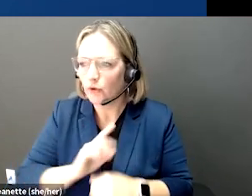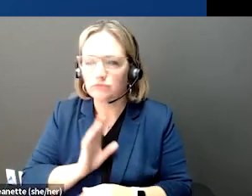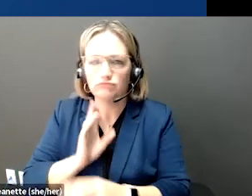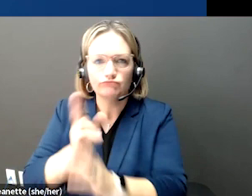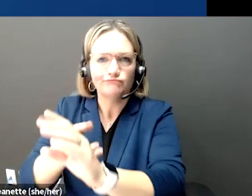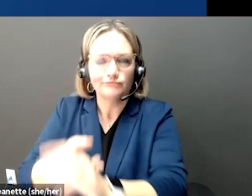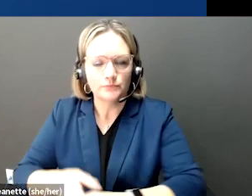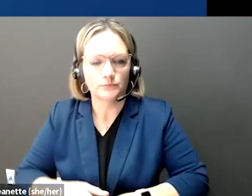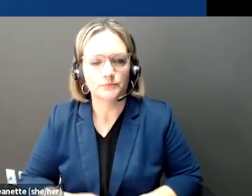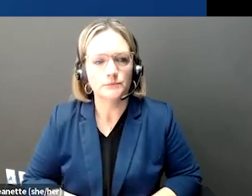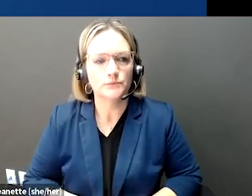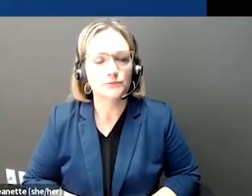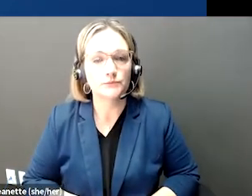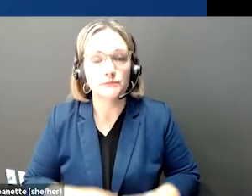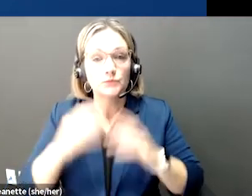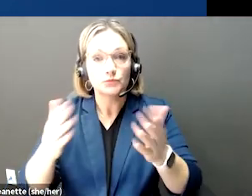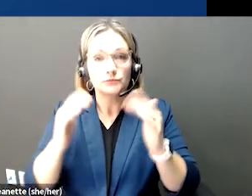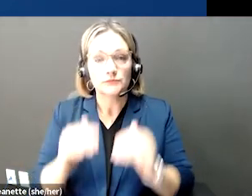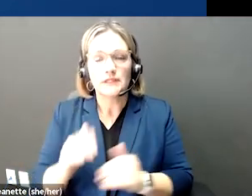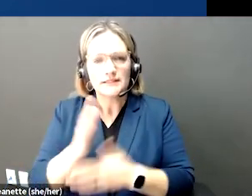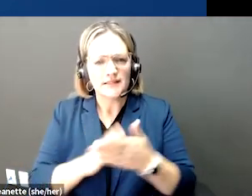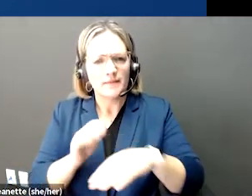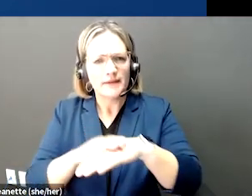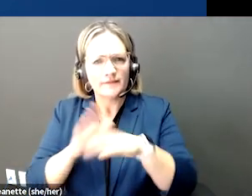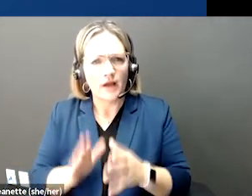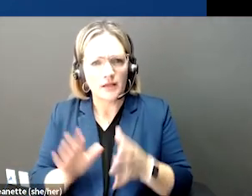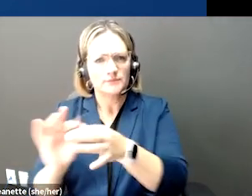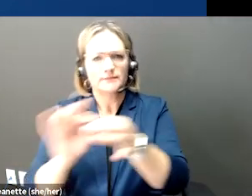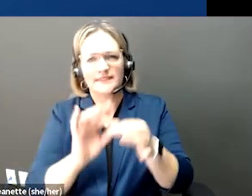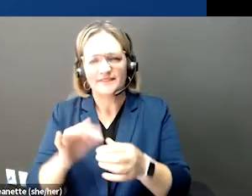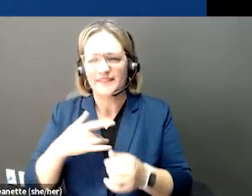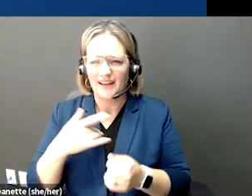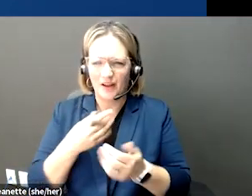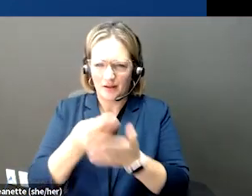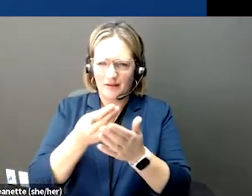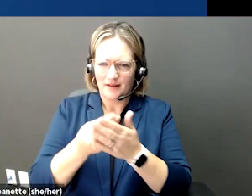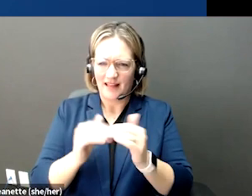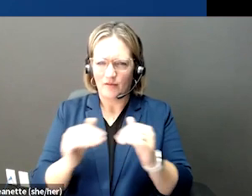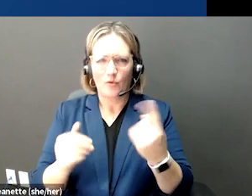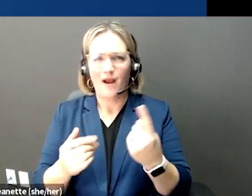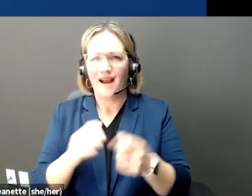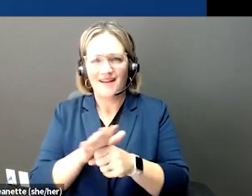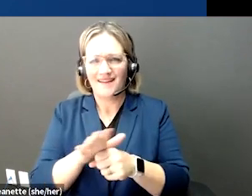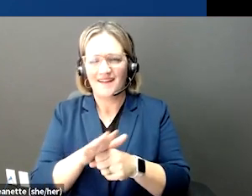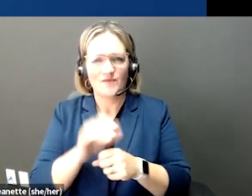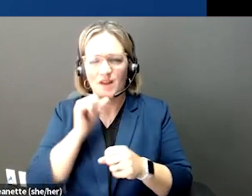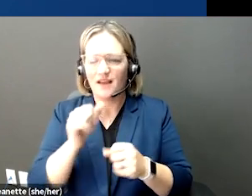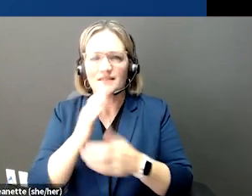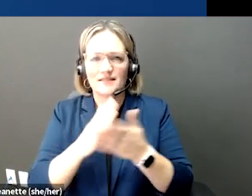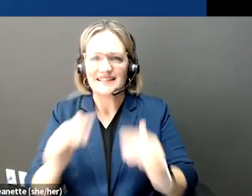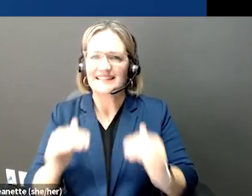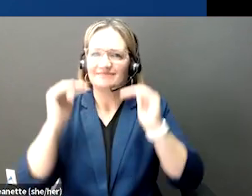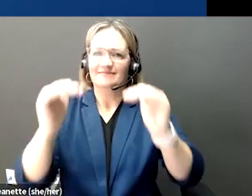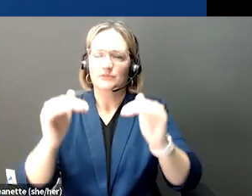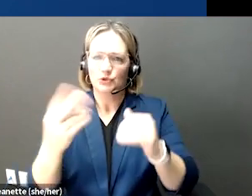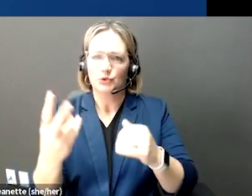were getting feedback from advisors that made us aware that we needed a second level of funding. Some young adults were falling between the cracks.